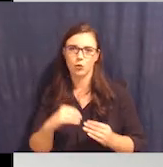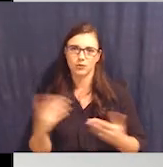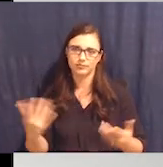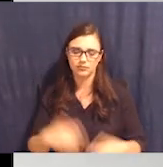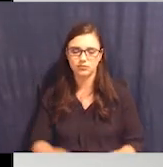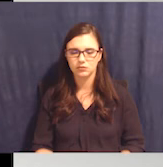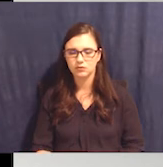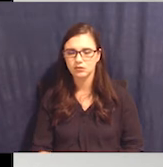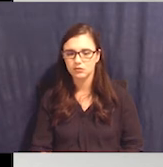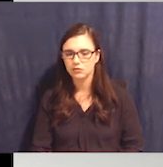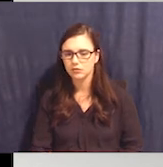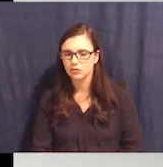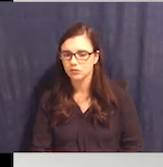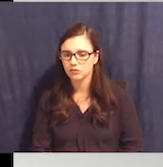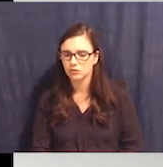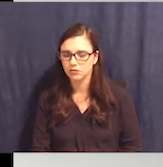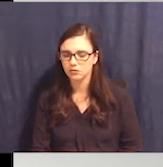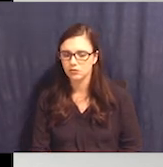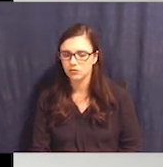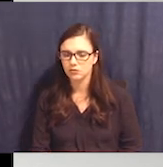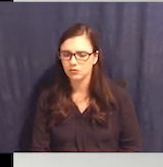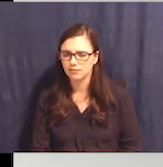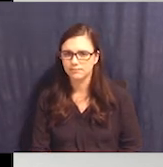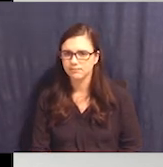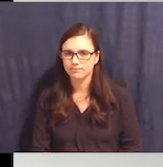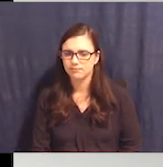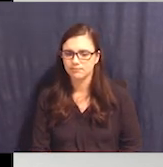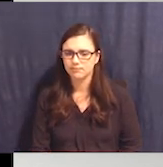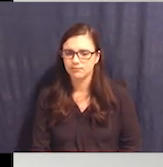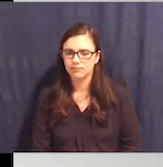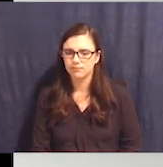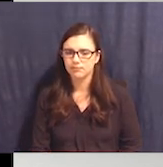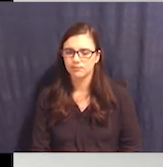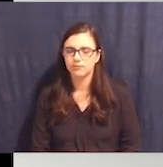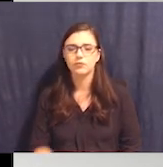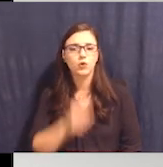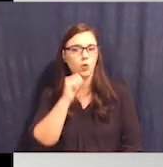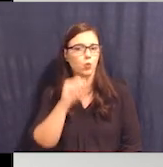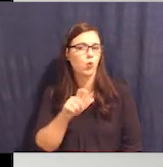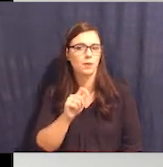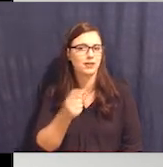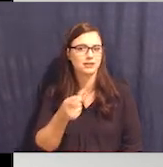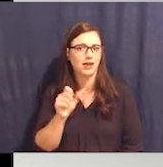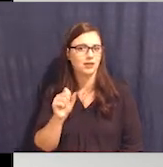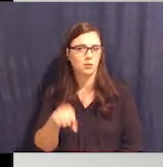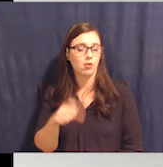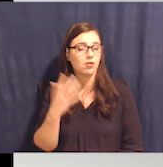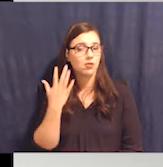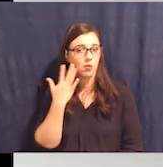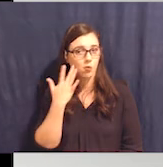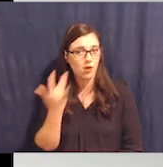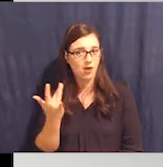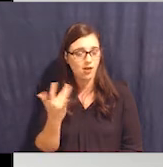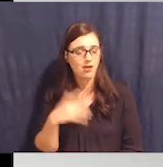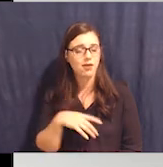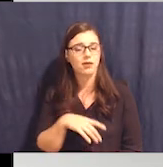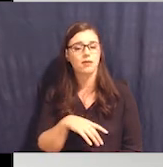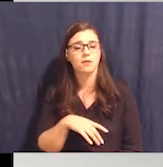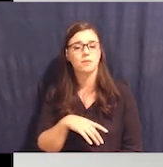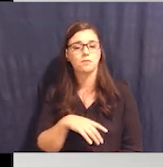more. Yeah. That money he would give you as rent is not going to be taxable because